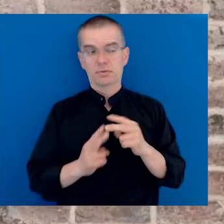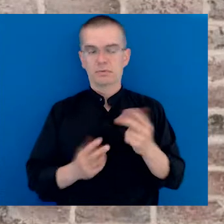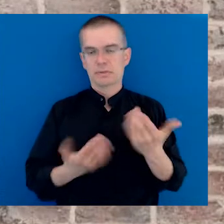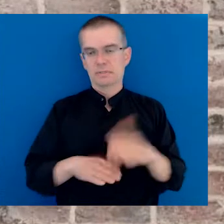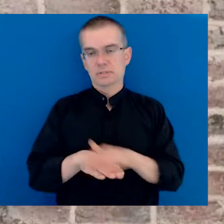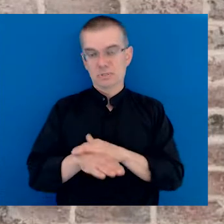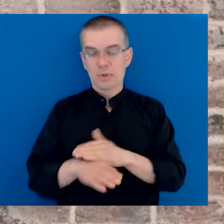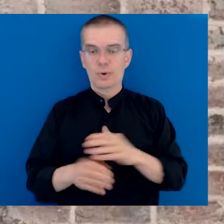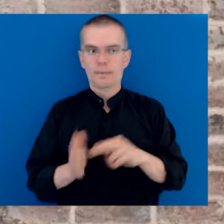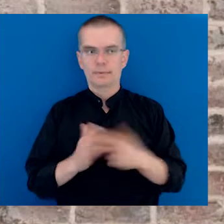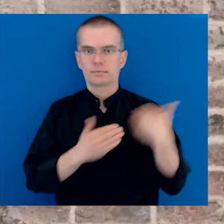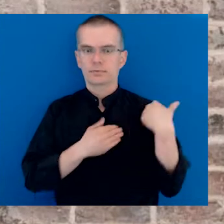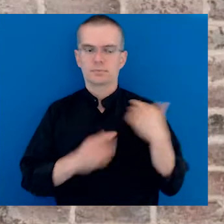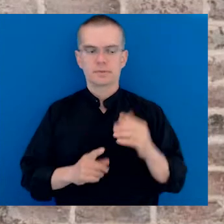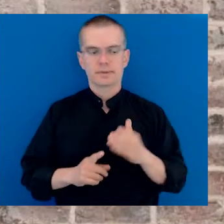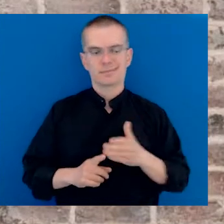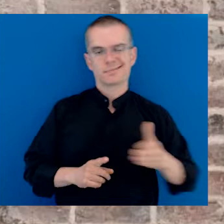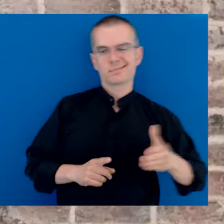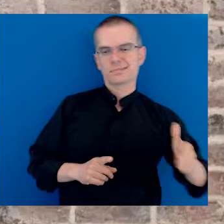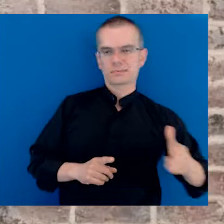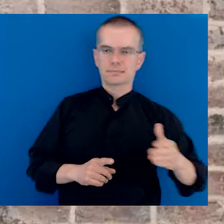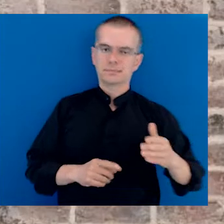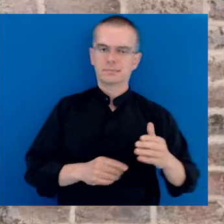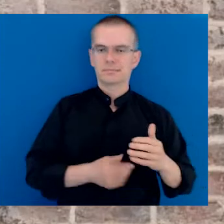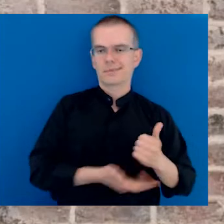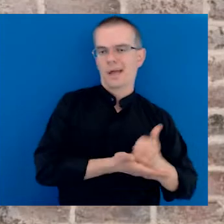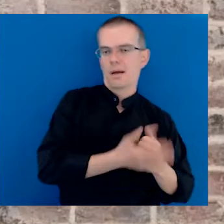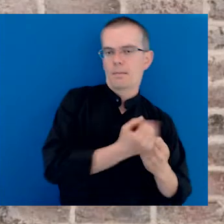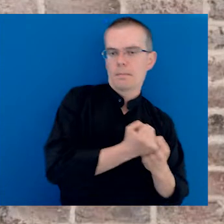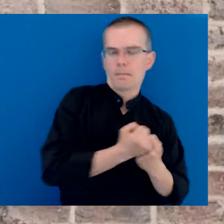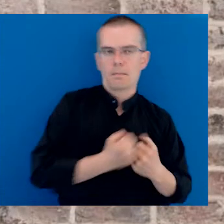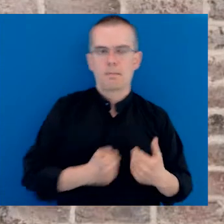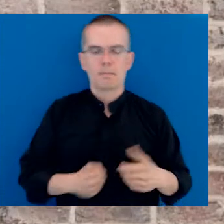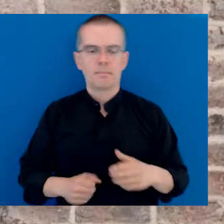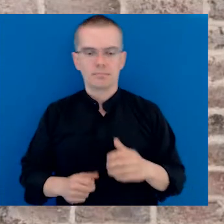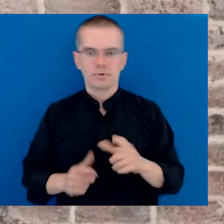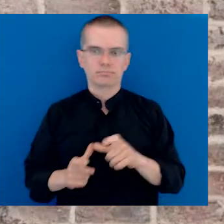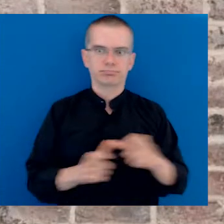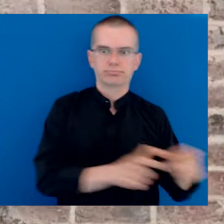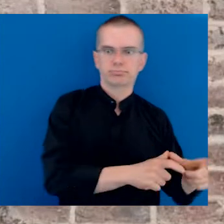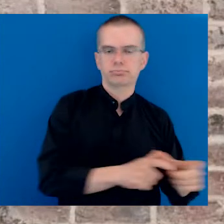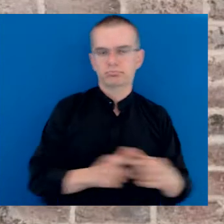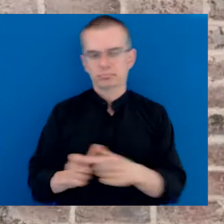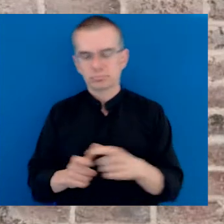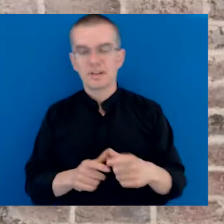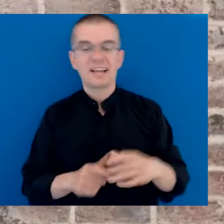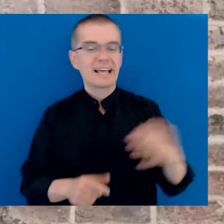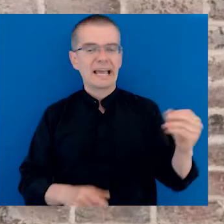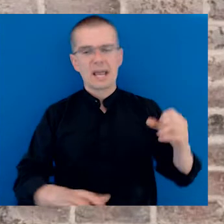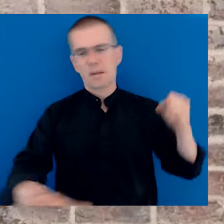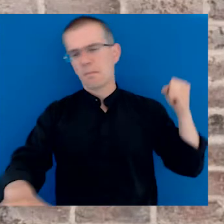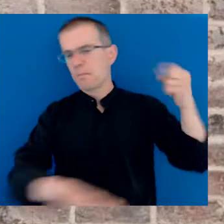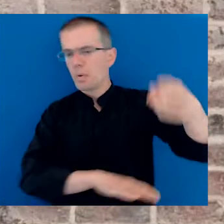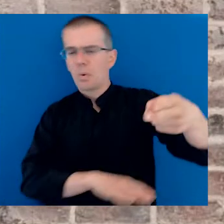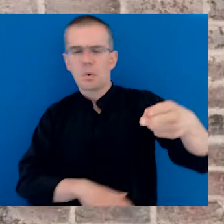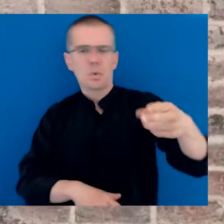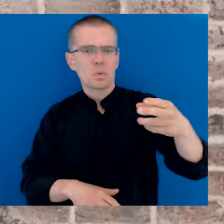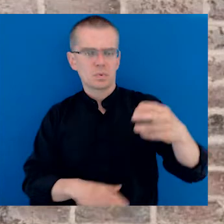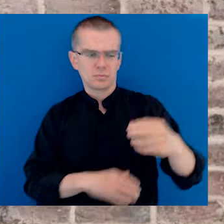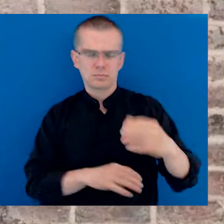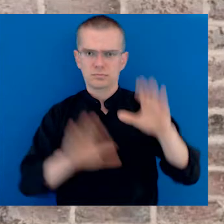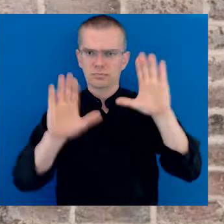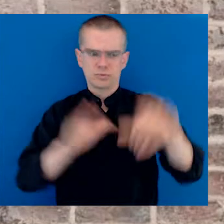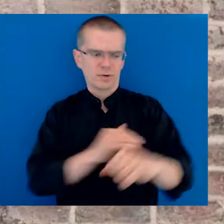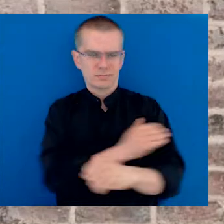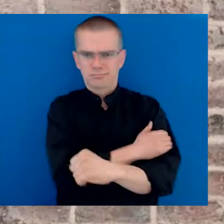field. And you add to that the fact that he had that great throwing arm. You know, he still holds the record for throwing out runners at home plate. You